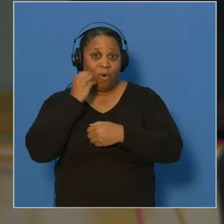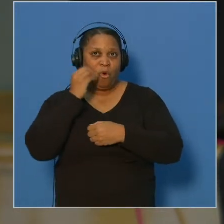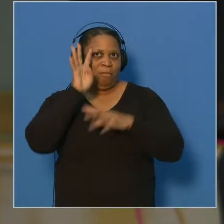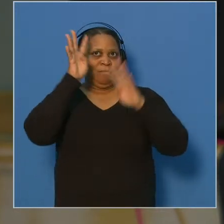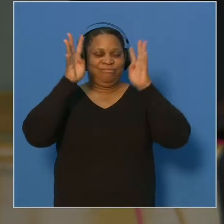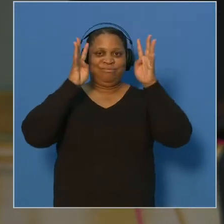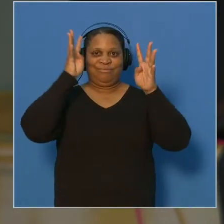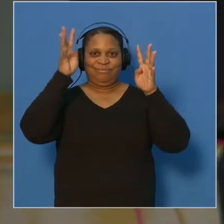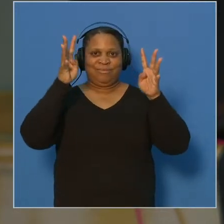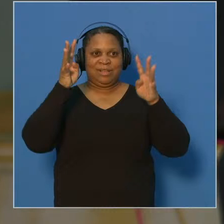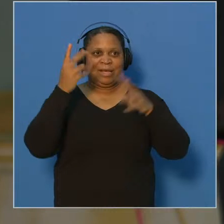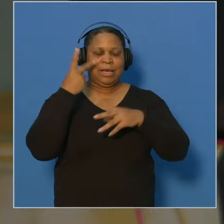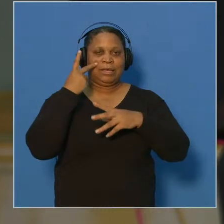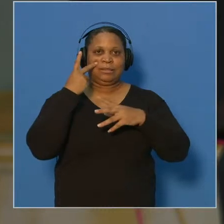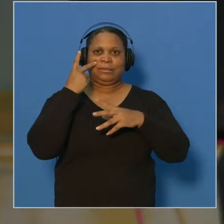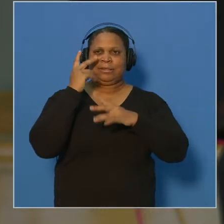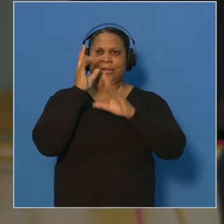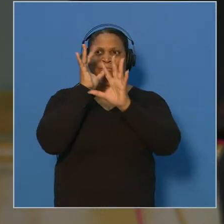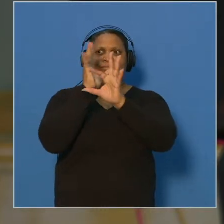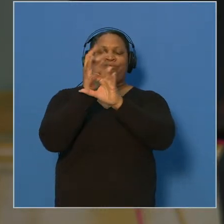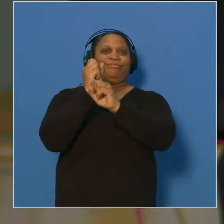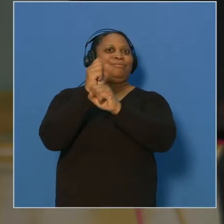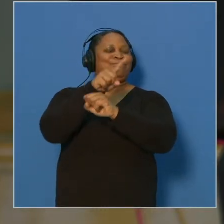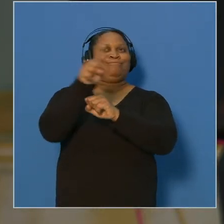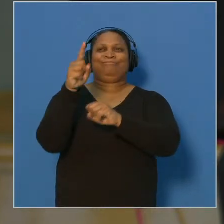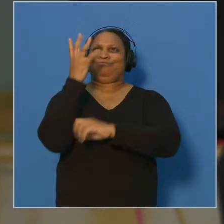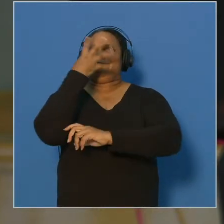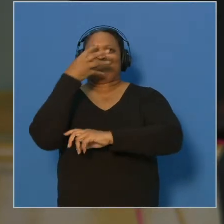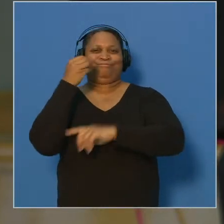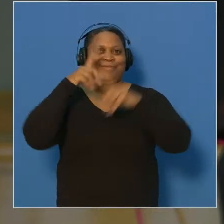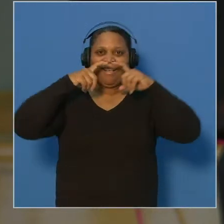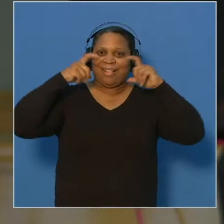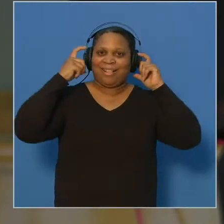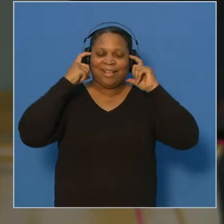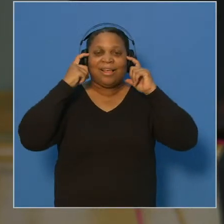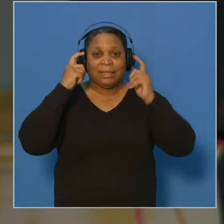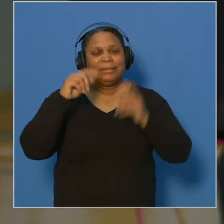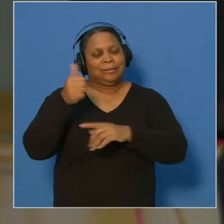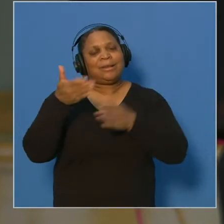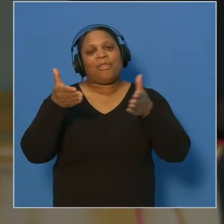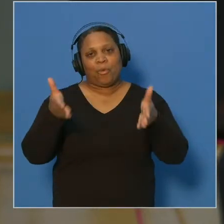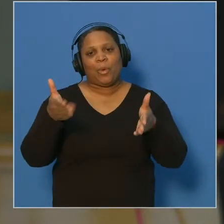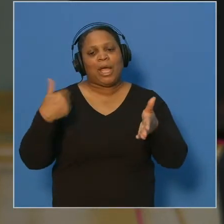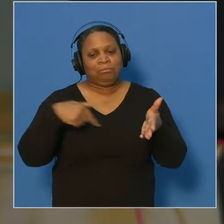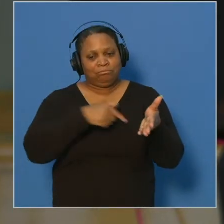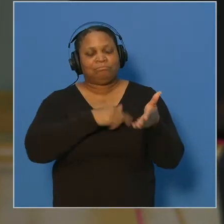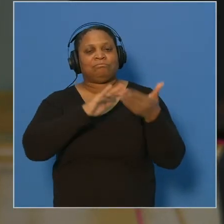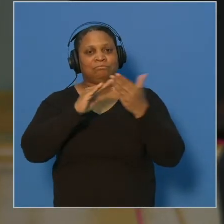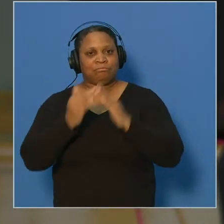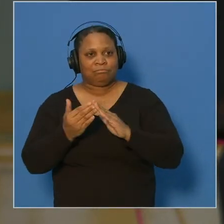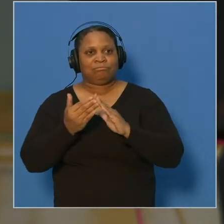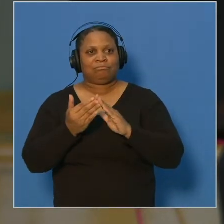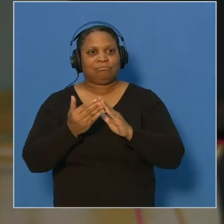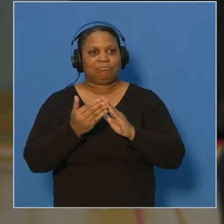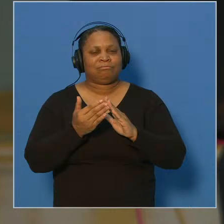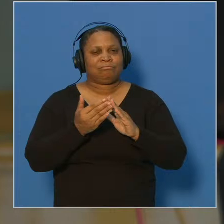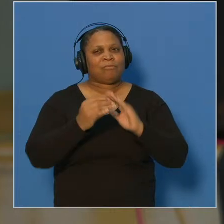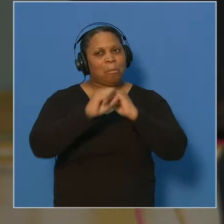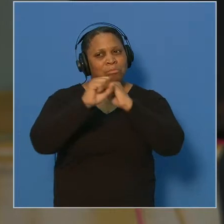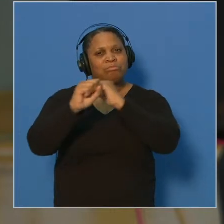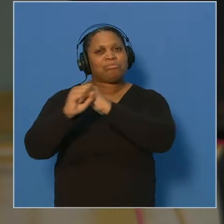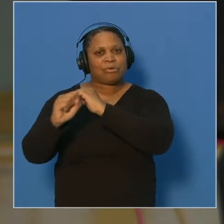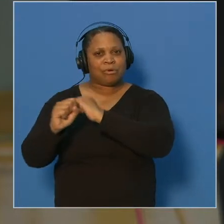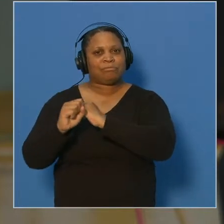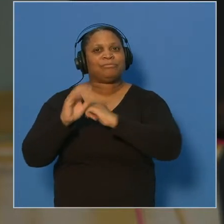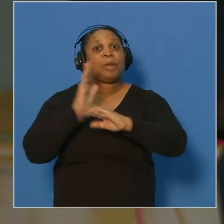wide variety of attractive and well-made face coverings, and this is another way that we as a community can work together to promote